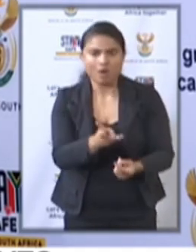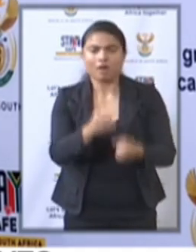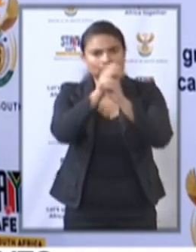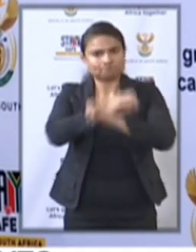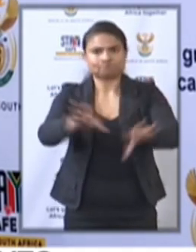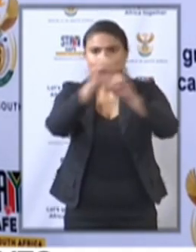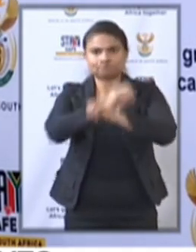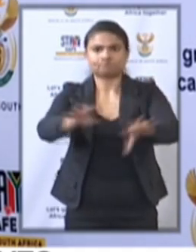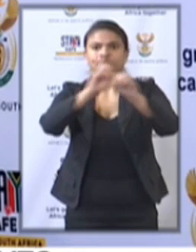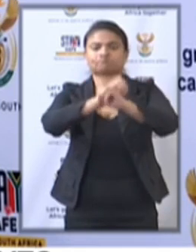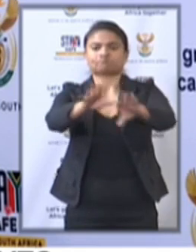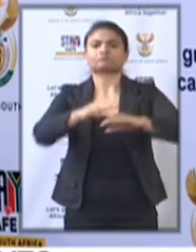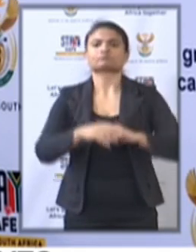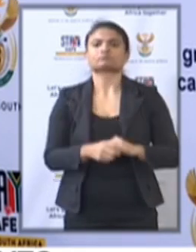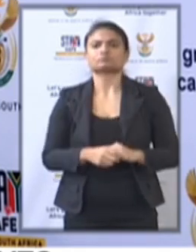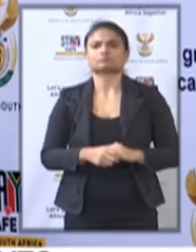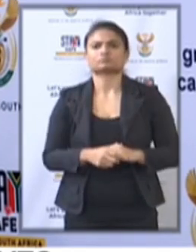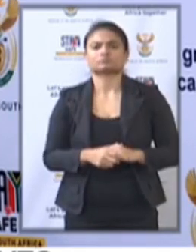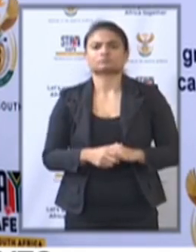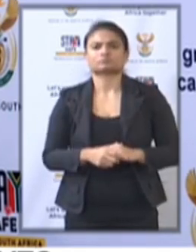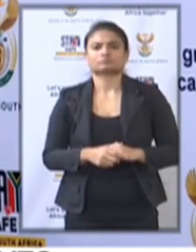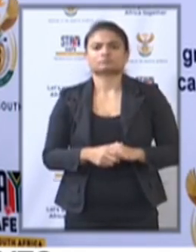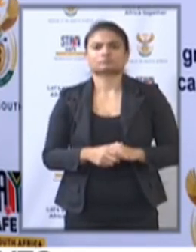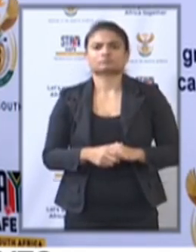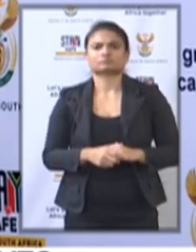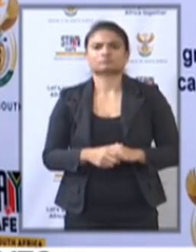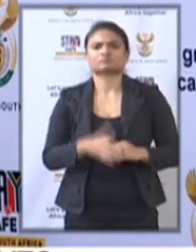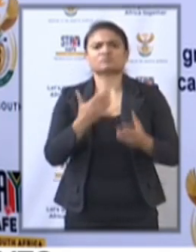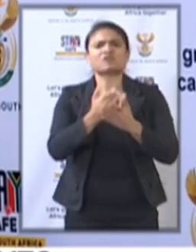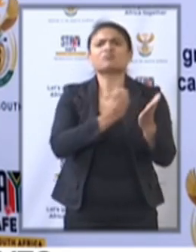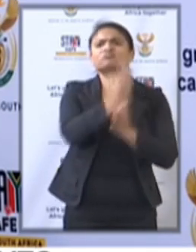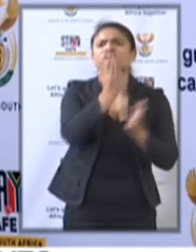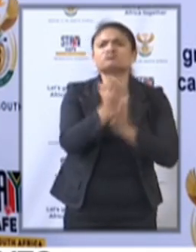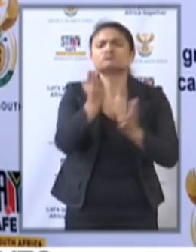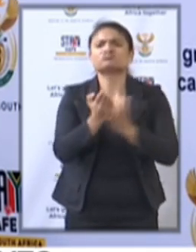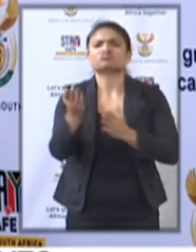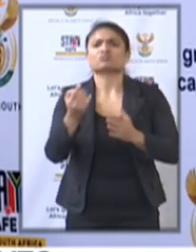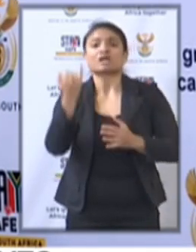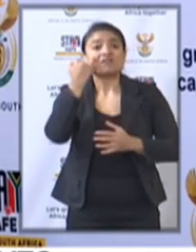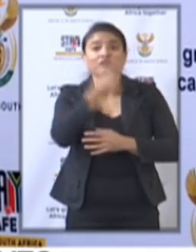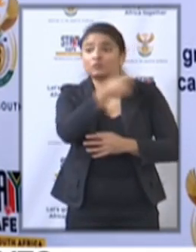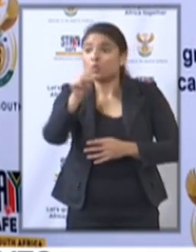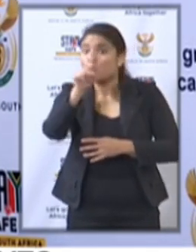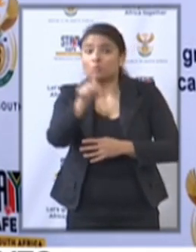through other platforms, if there are no further questions.